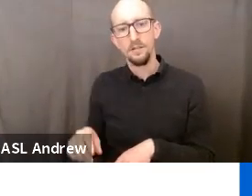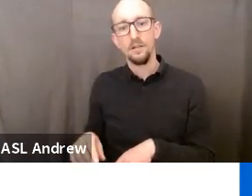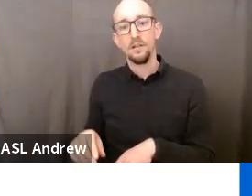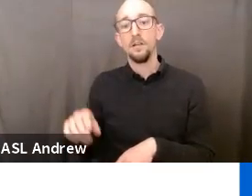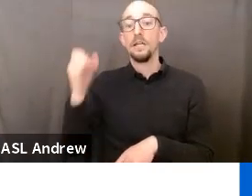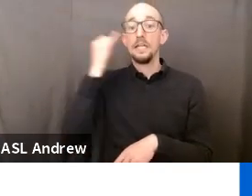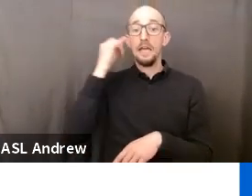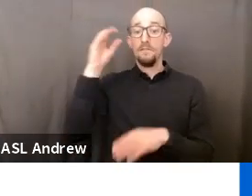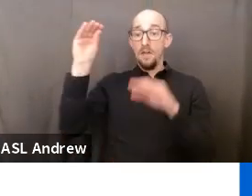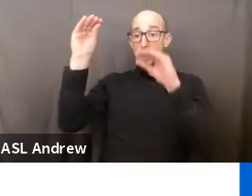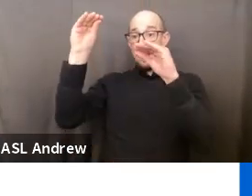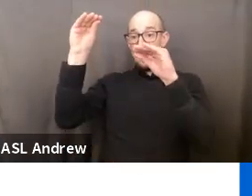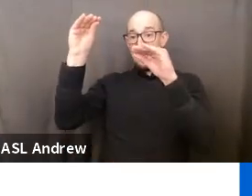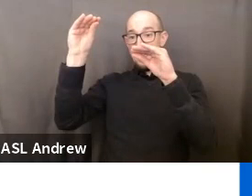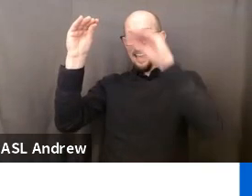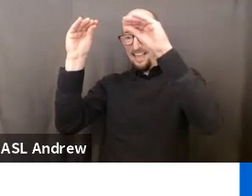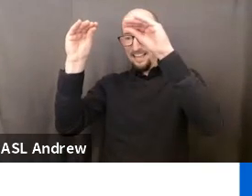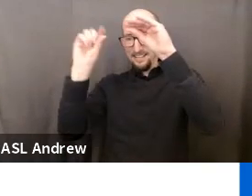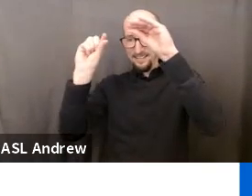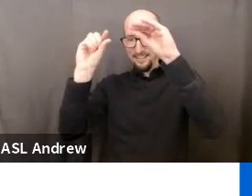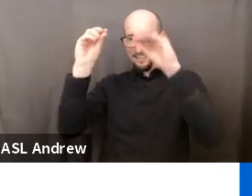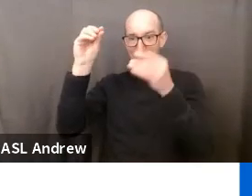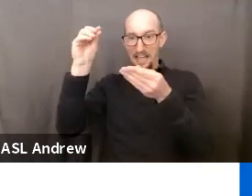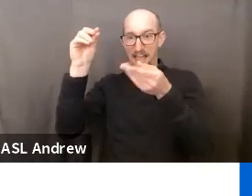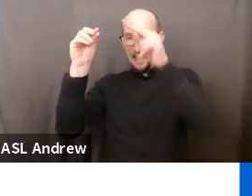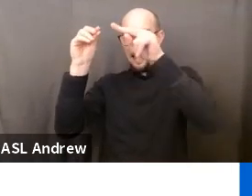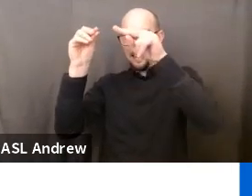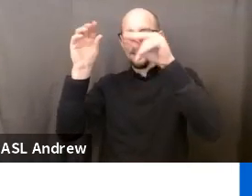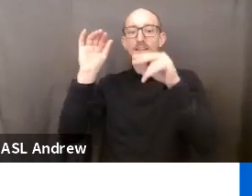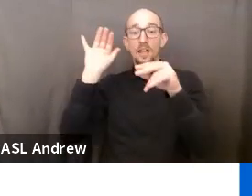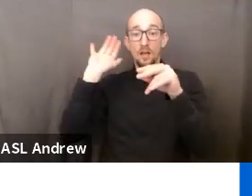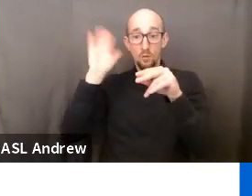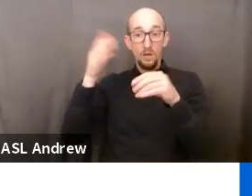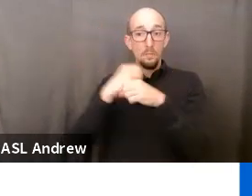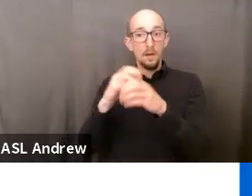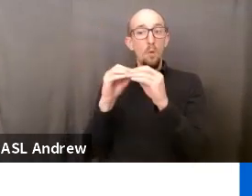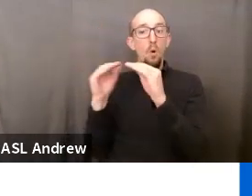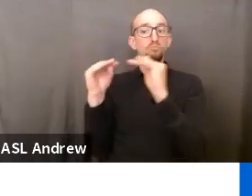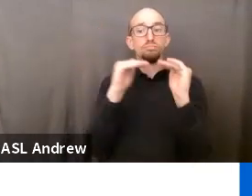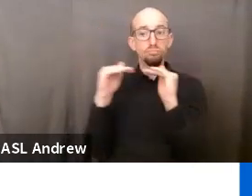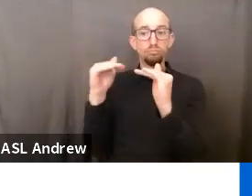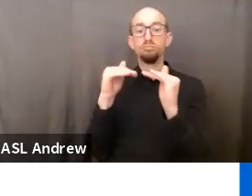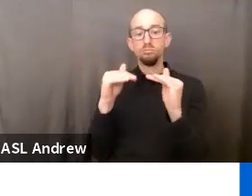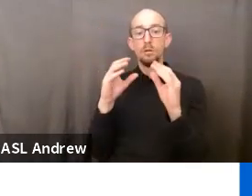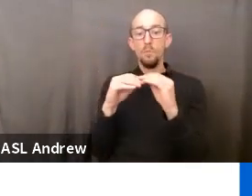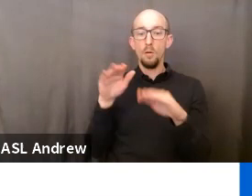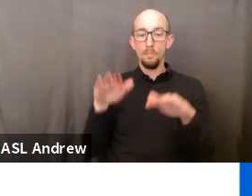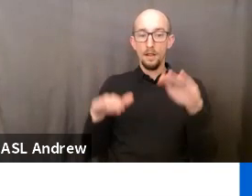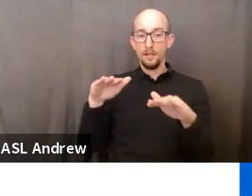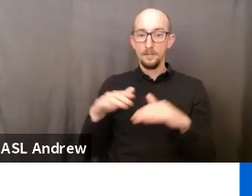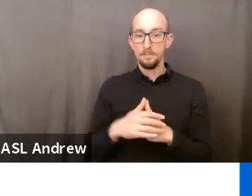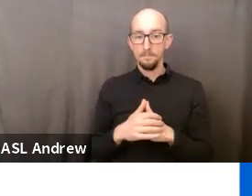proportional to the whole and have a similar ripple effect on the remaining tiers?